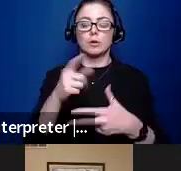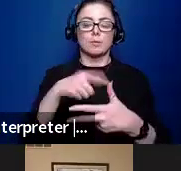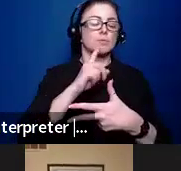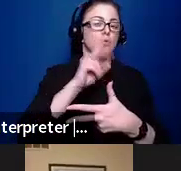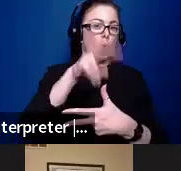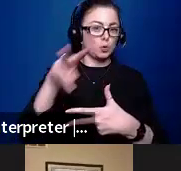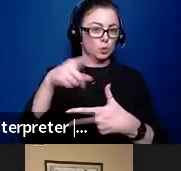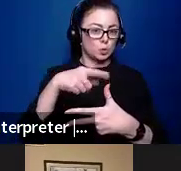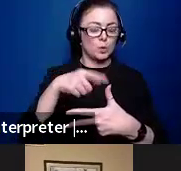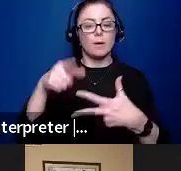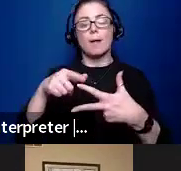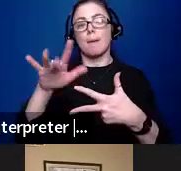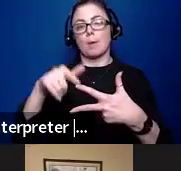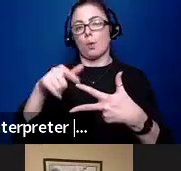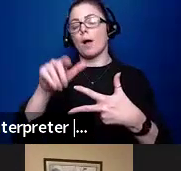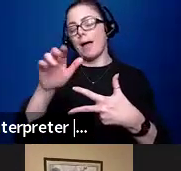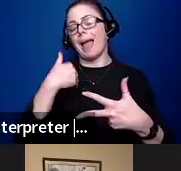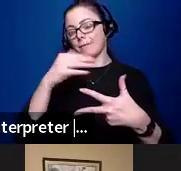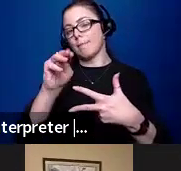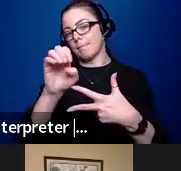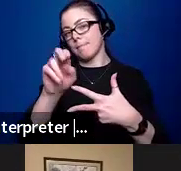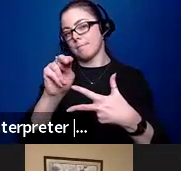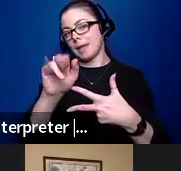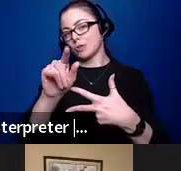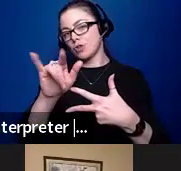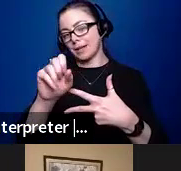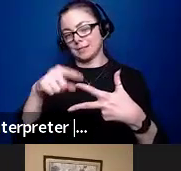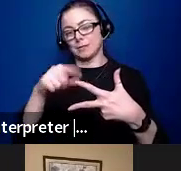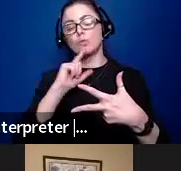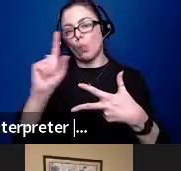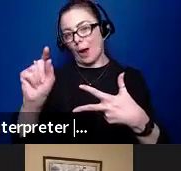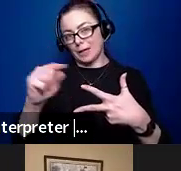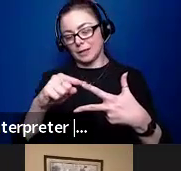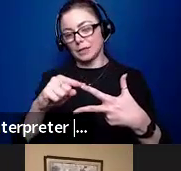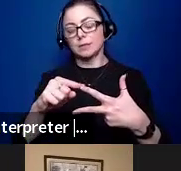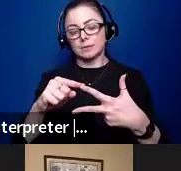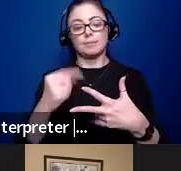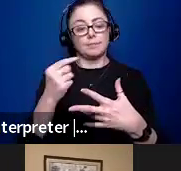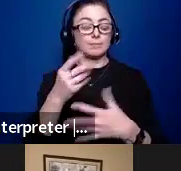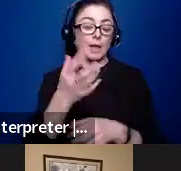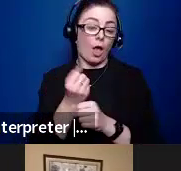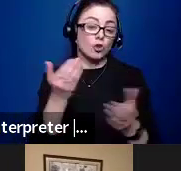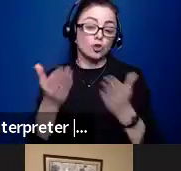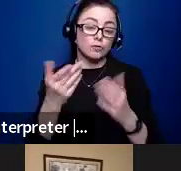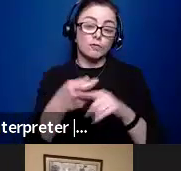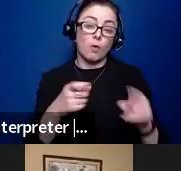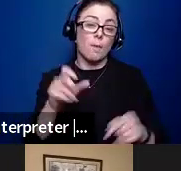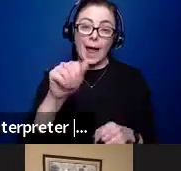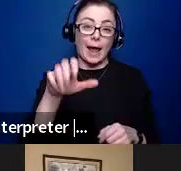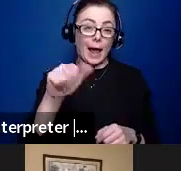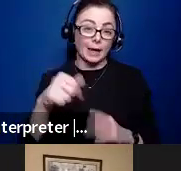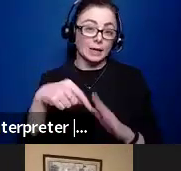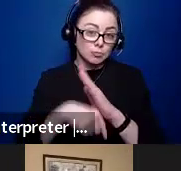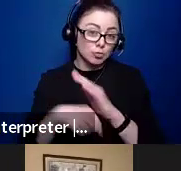had the meningitis is 20. And they got services through the AEA very strongly. It